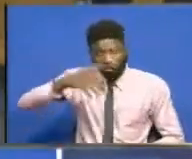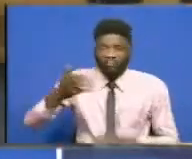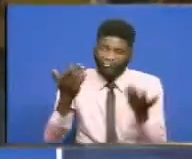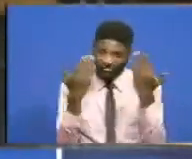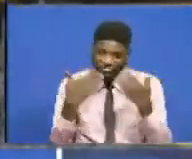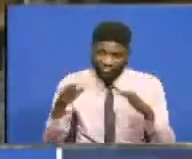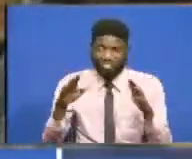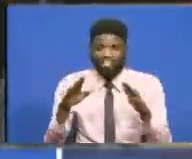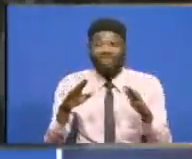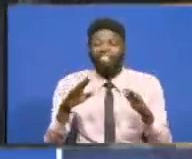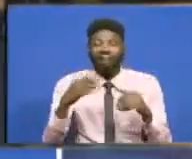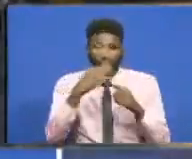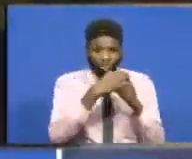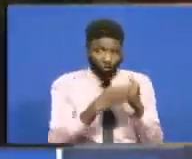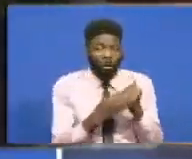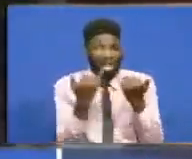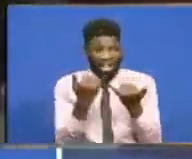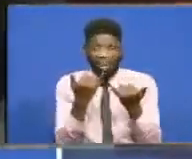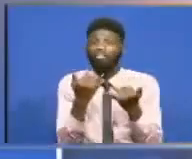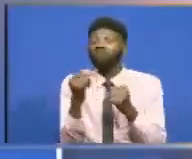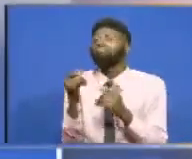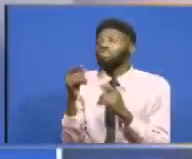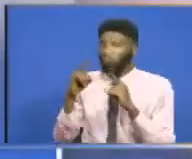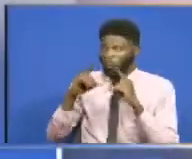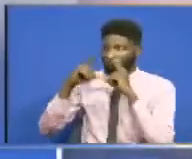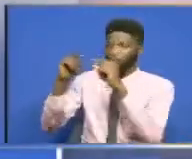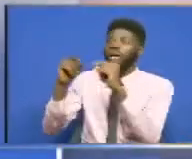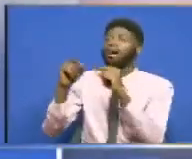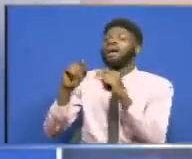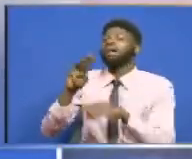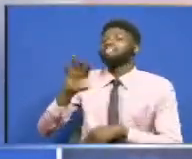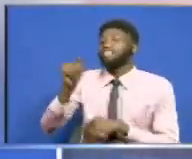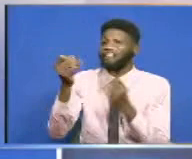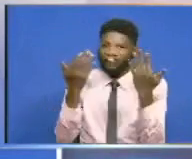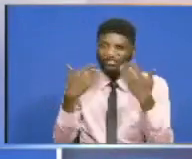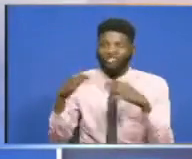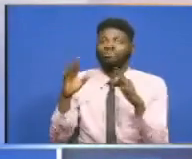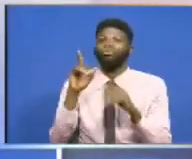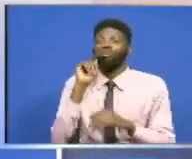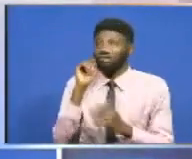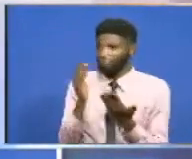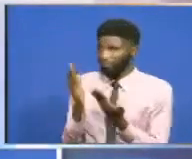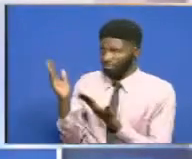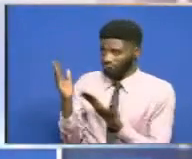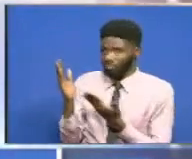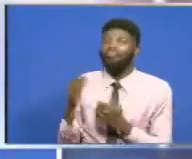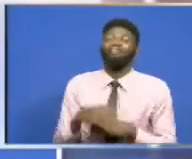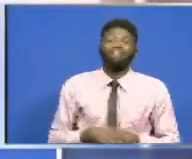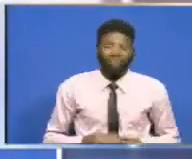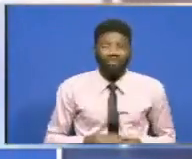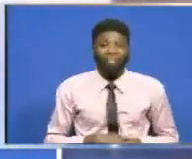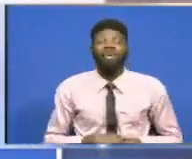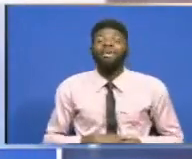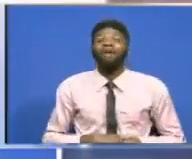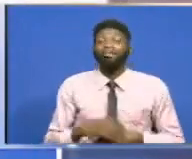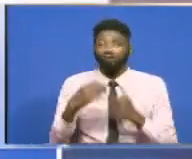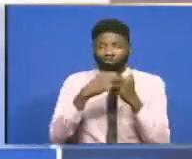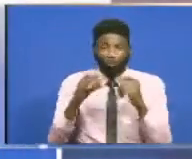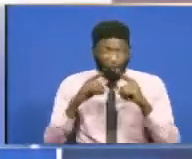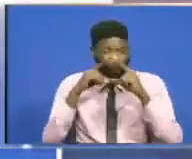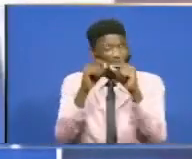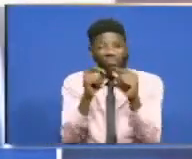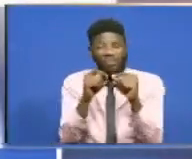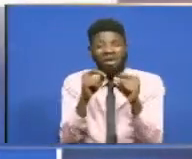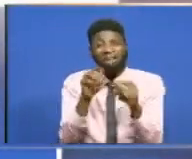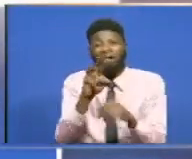hit back at the county legislators. In a tweet, the embattled Nairobi governor, while dismissing the ouster motion as inconsequential,